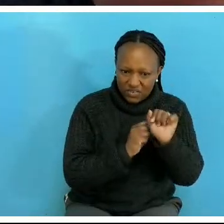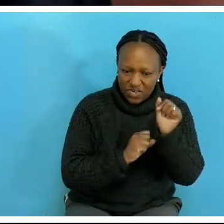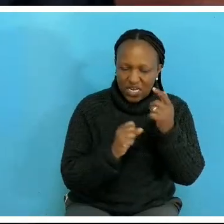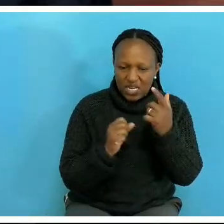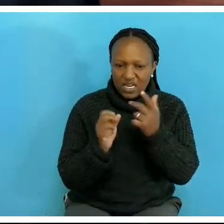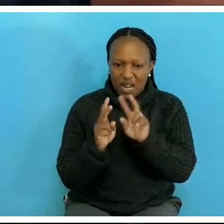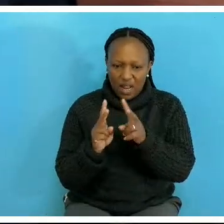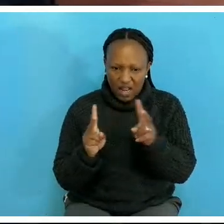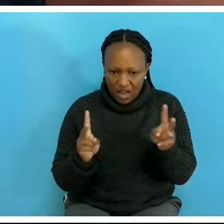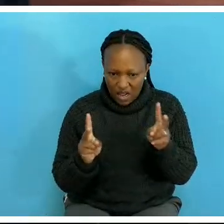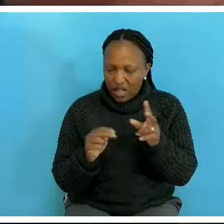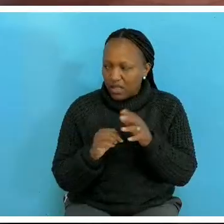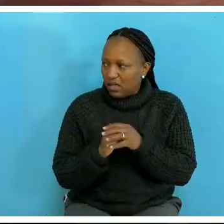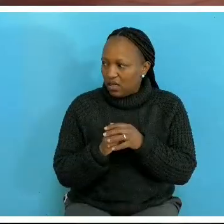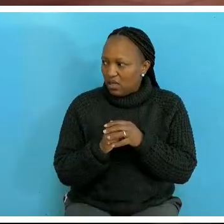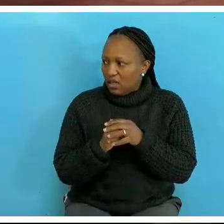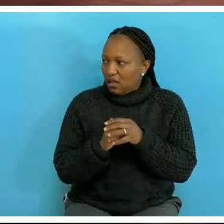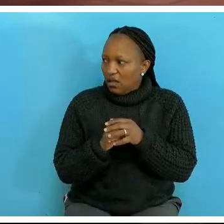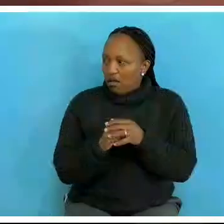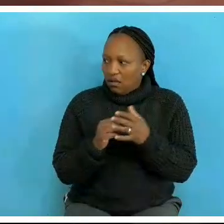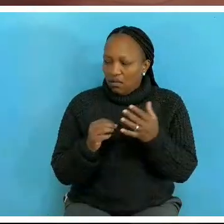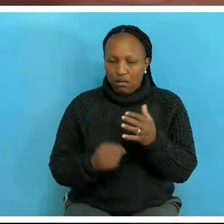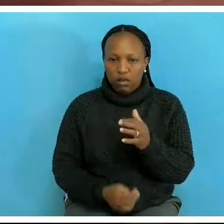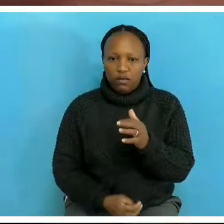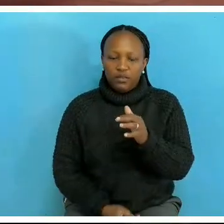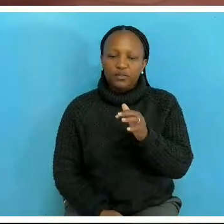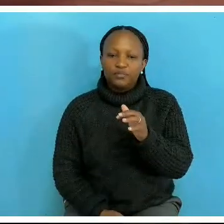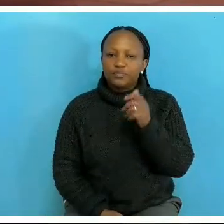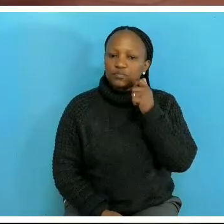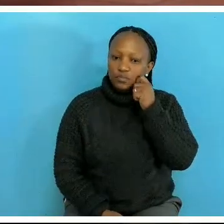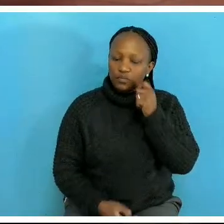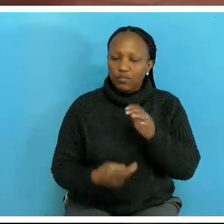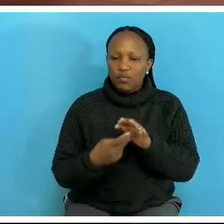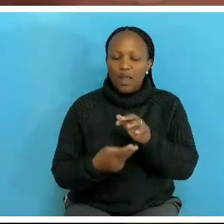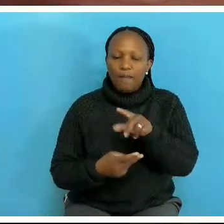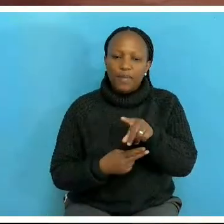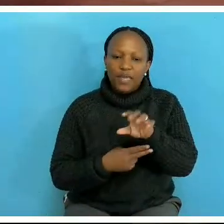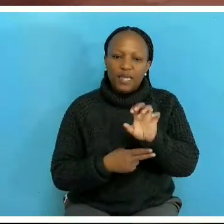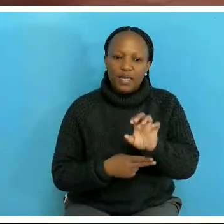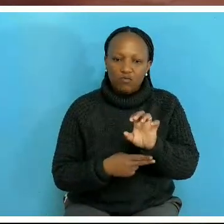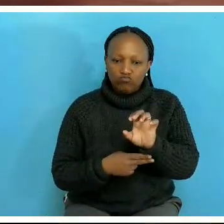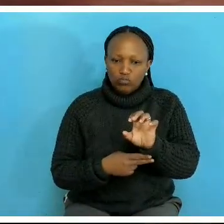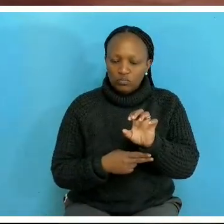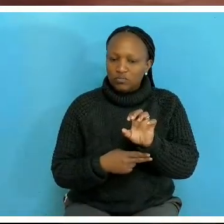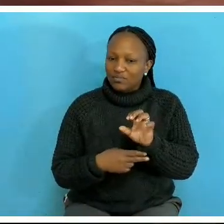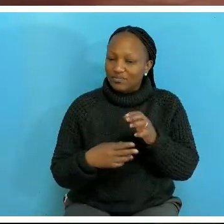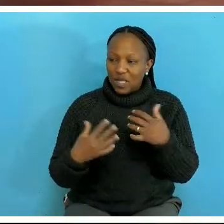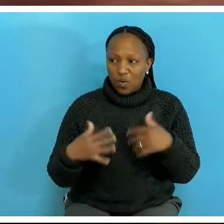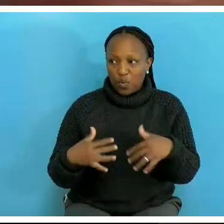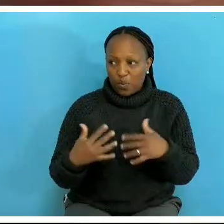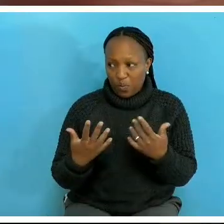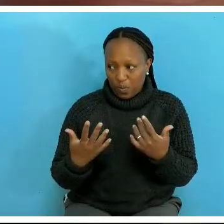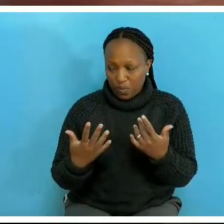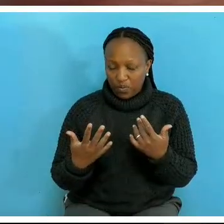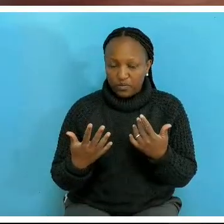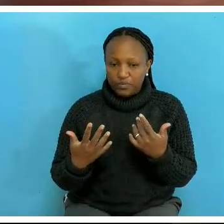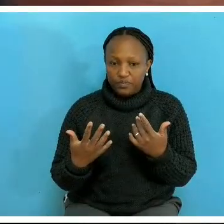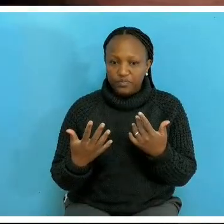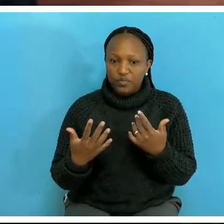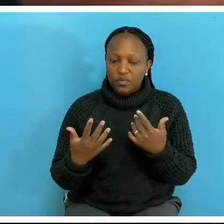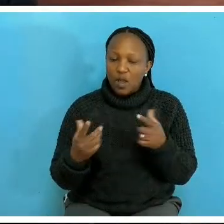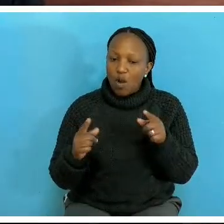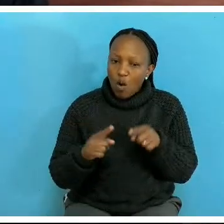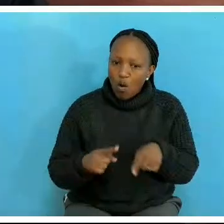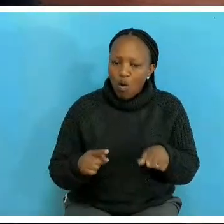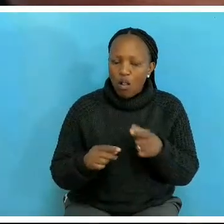in Tshwane, in PE, wherever, how much work is on a car? We can all